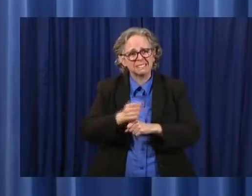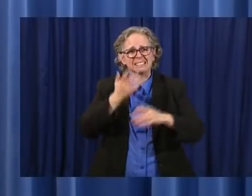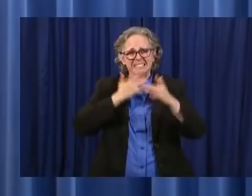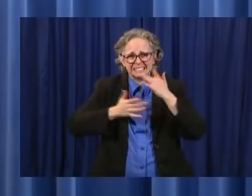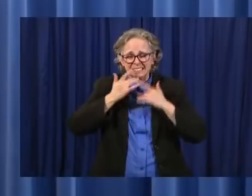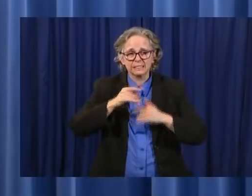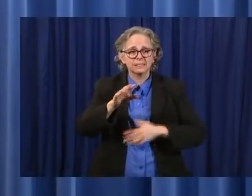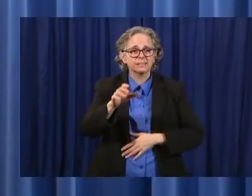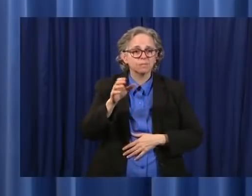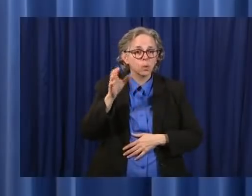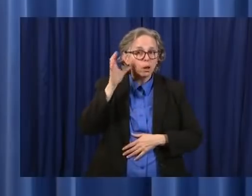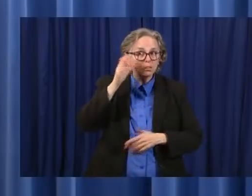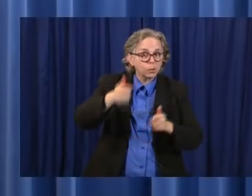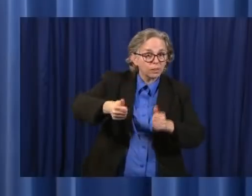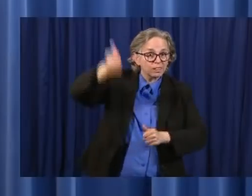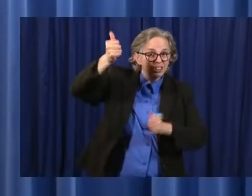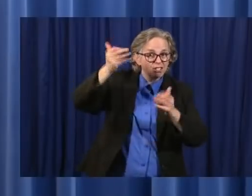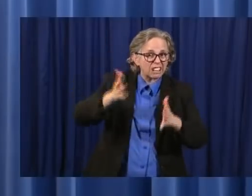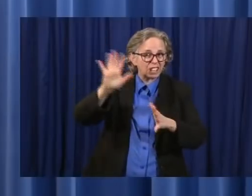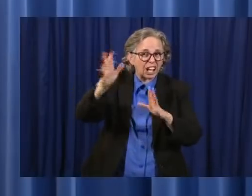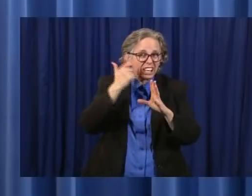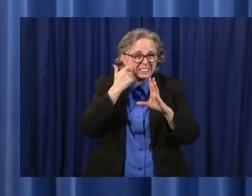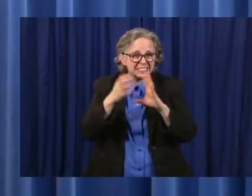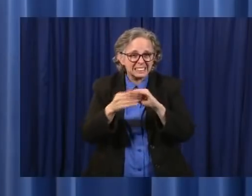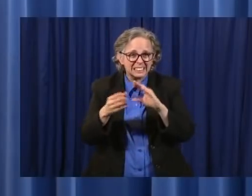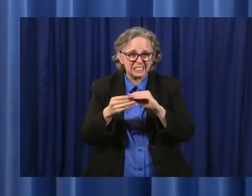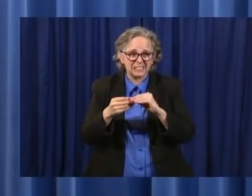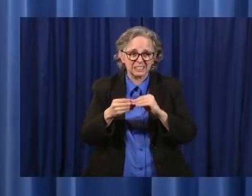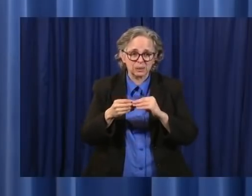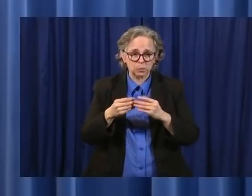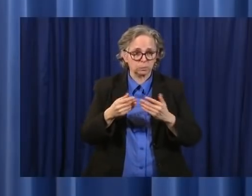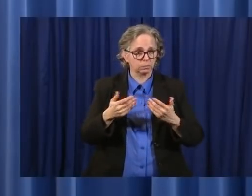and this is where we are today.